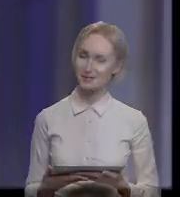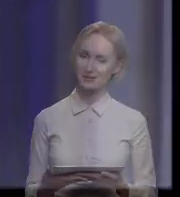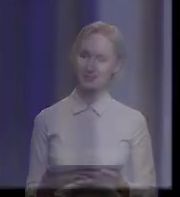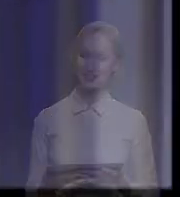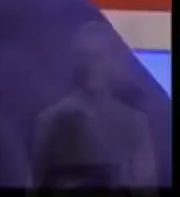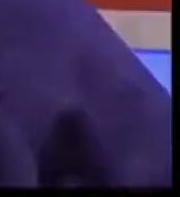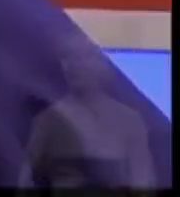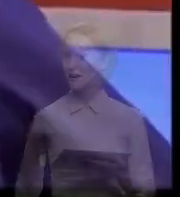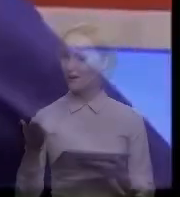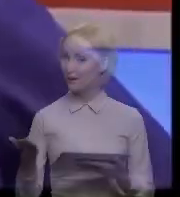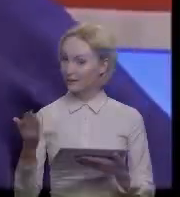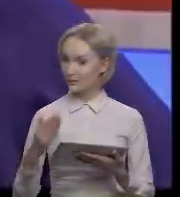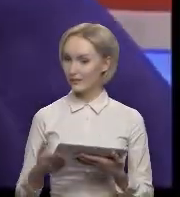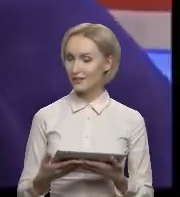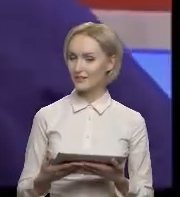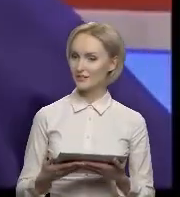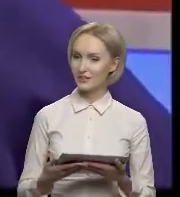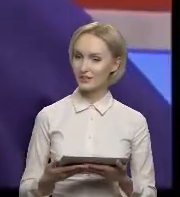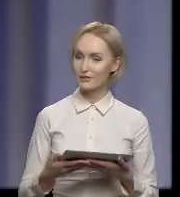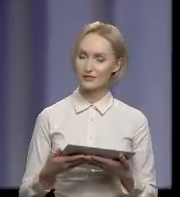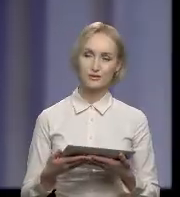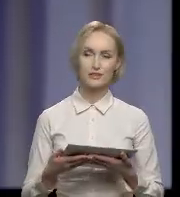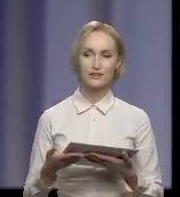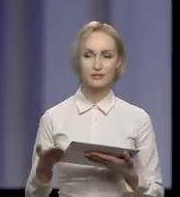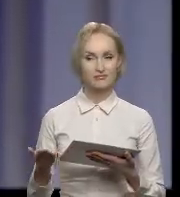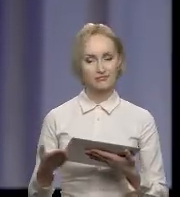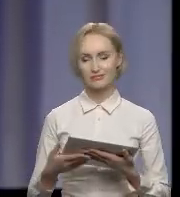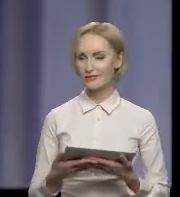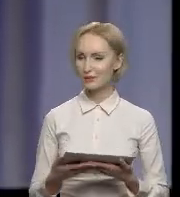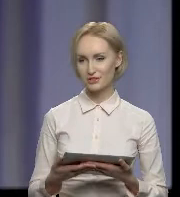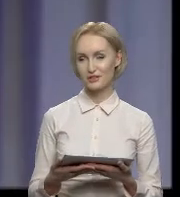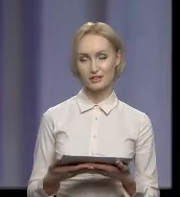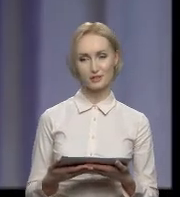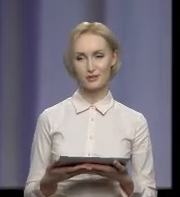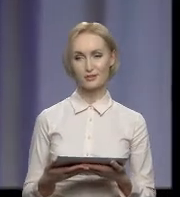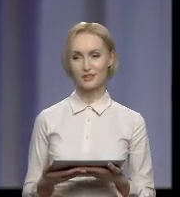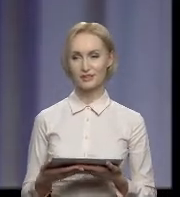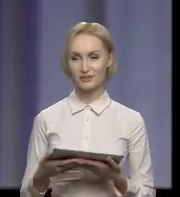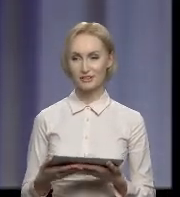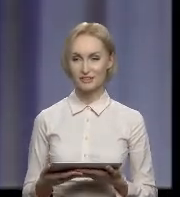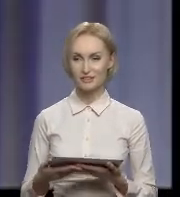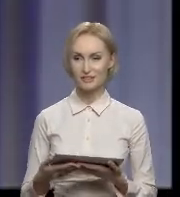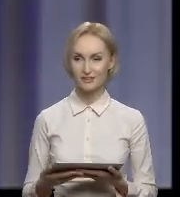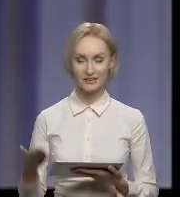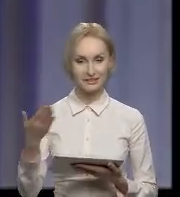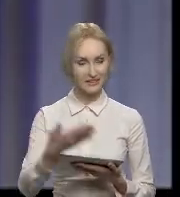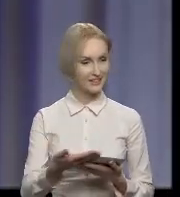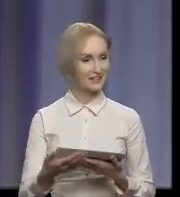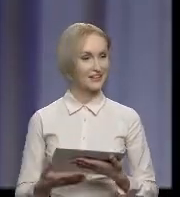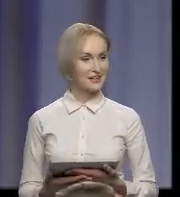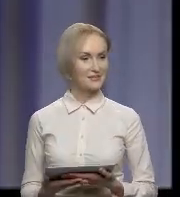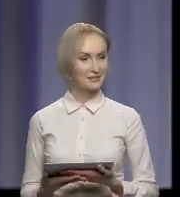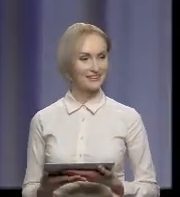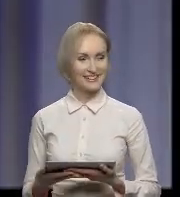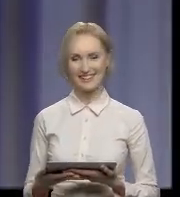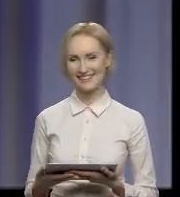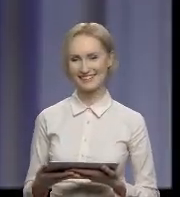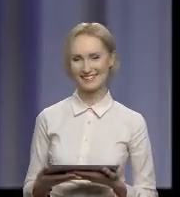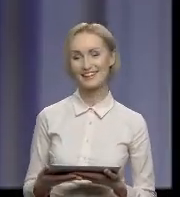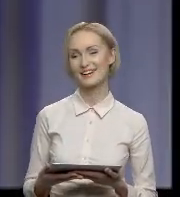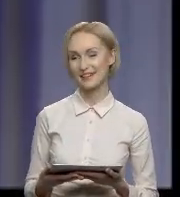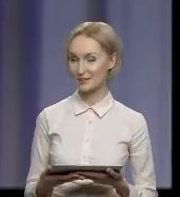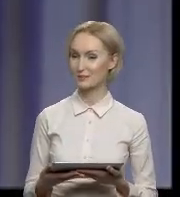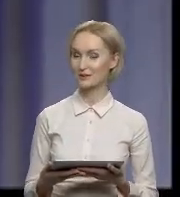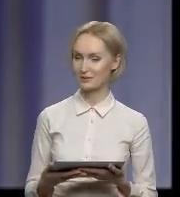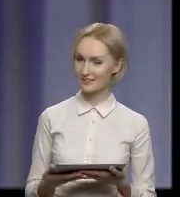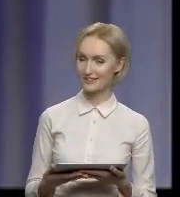with Jasmine? False. So you're going to sit here and lie? No, I'm not lying because of the simple fact of right now, if you were